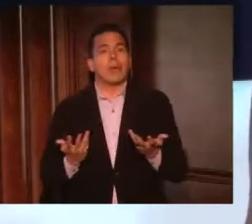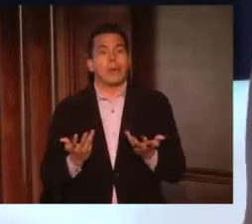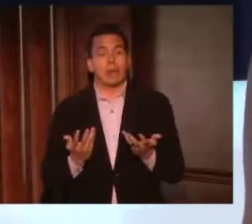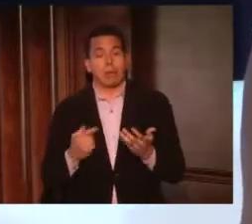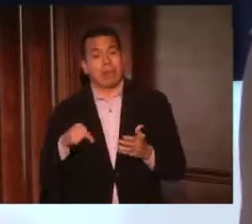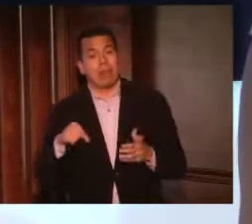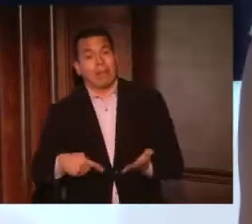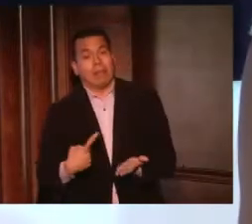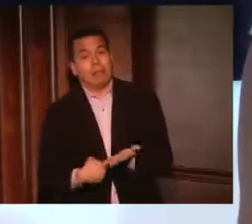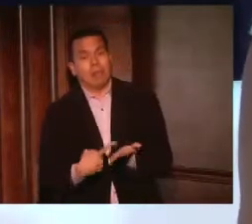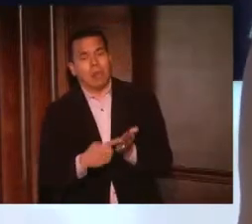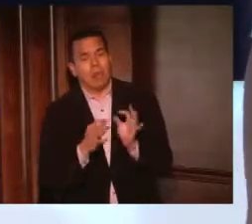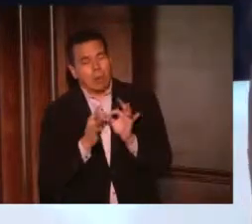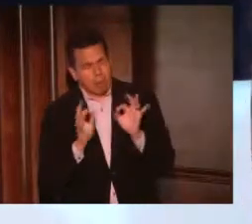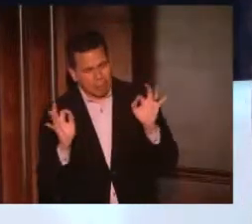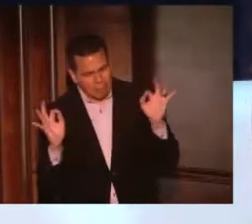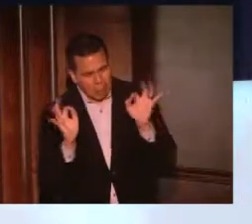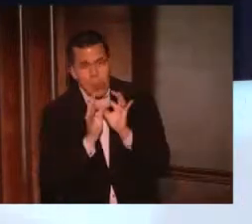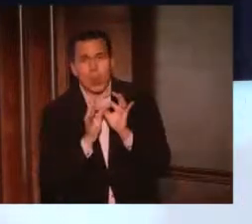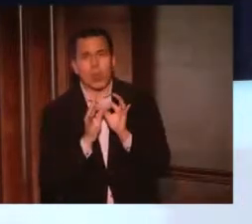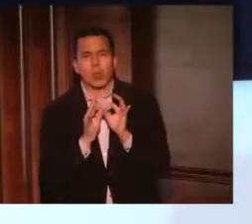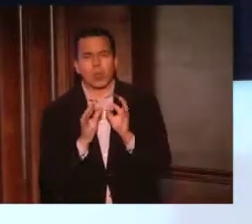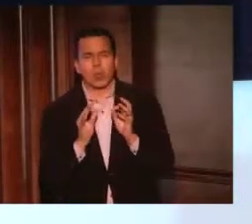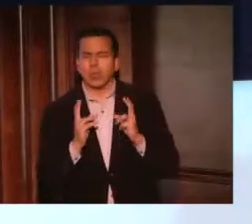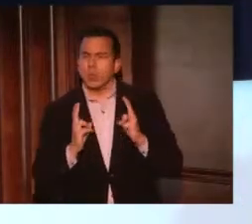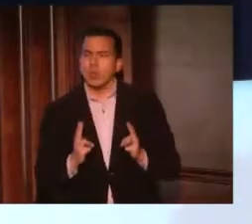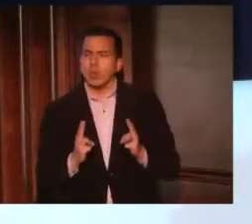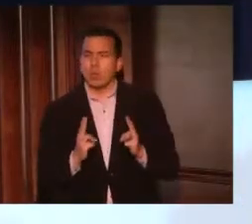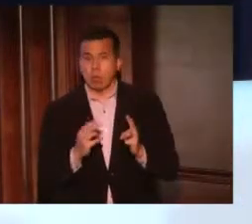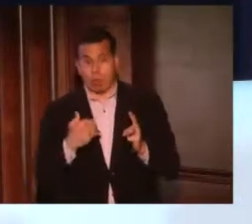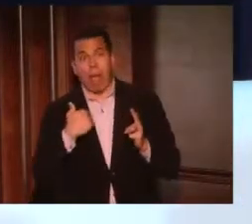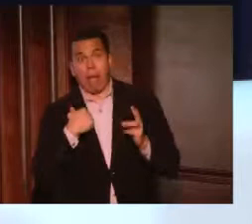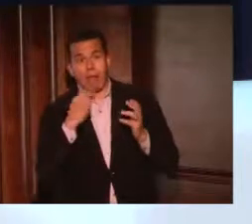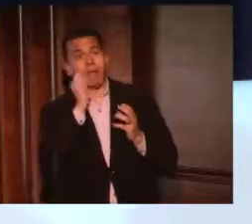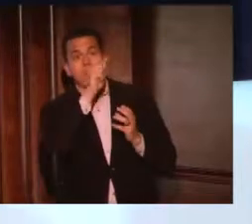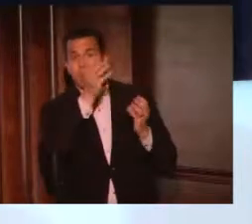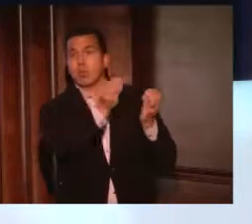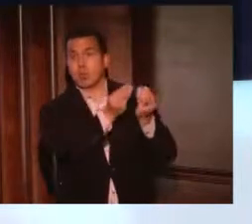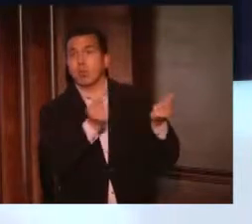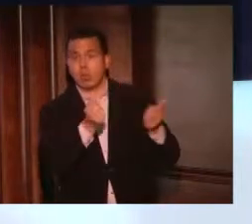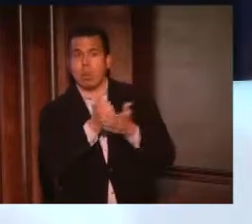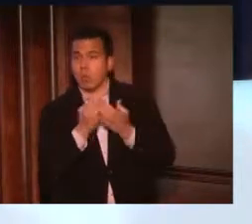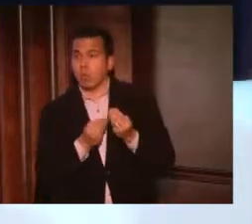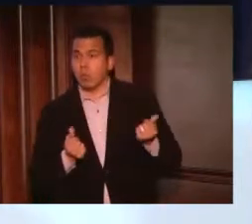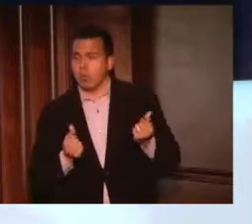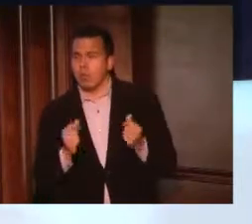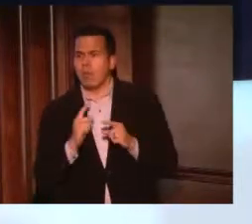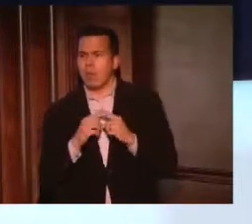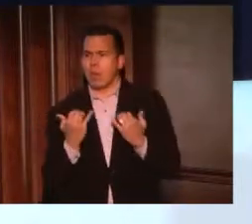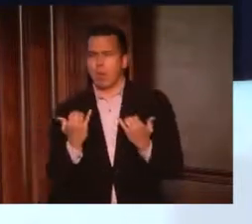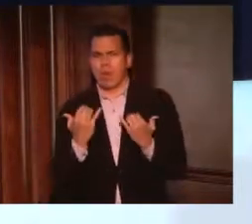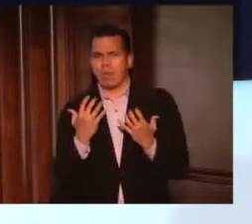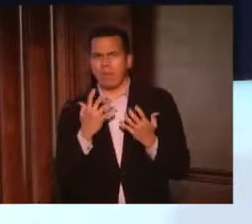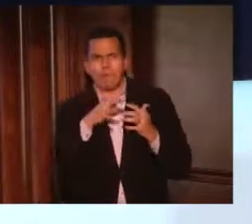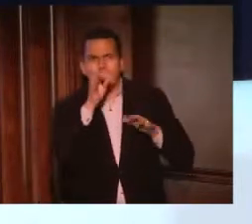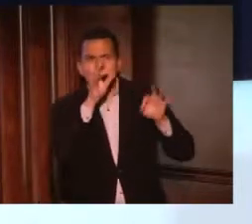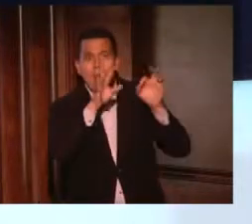important. Mm-hmm. There are solutions, and we need to be shining a light on these solutions that are happening all over the